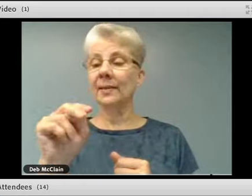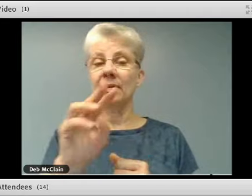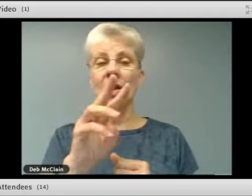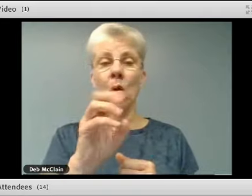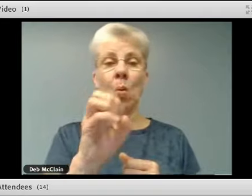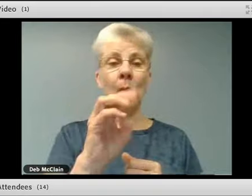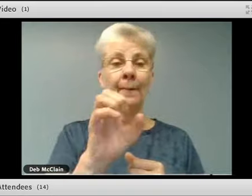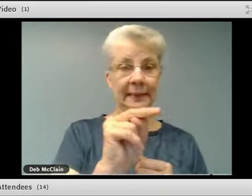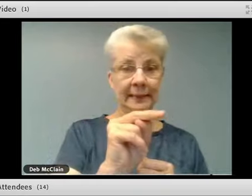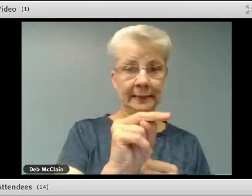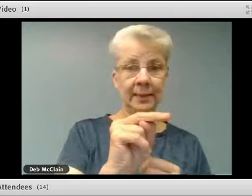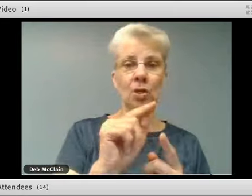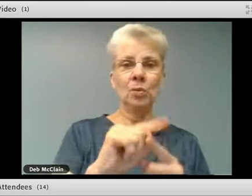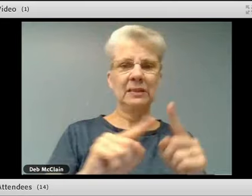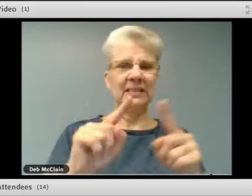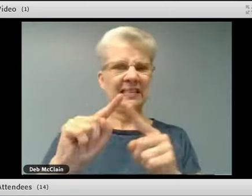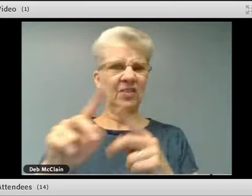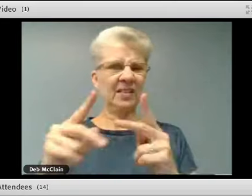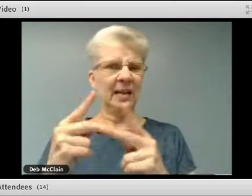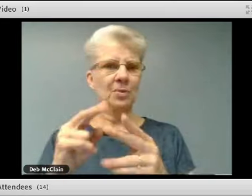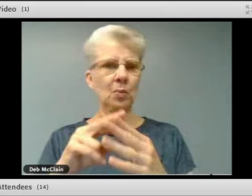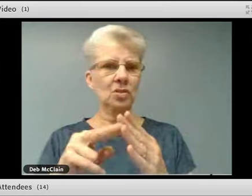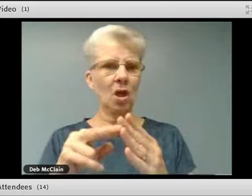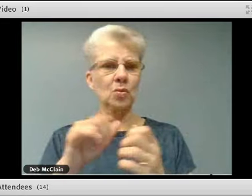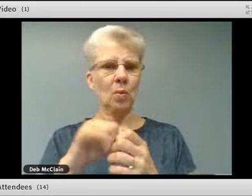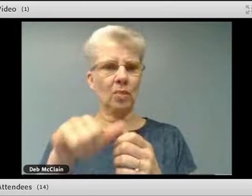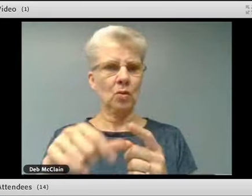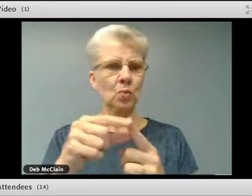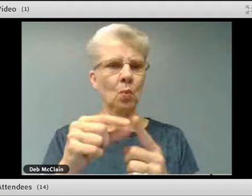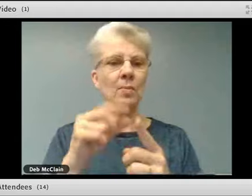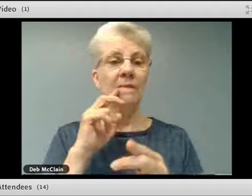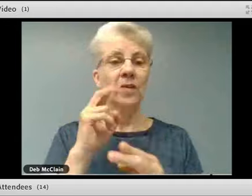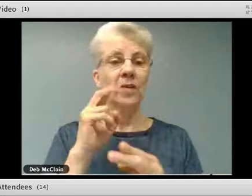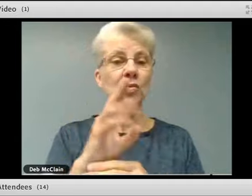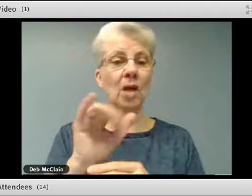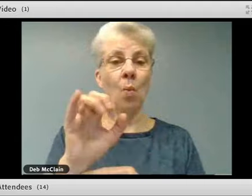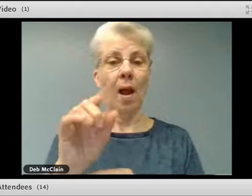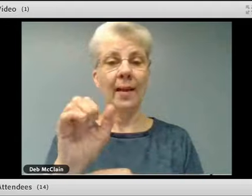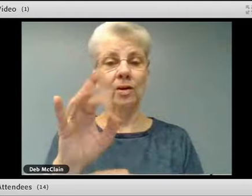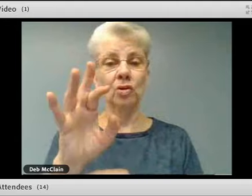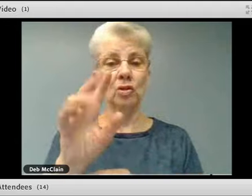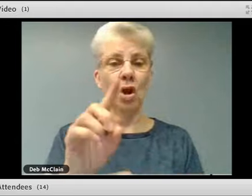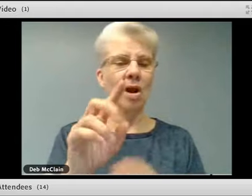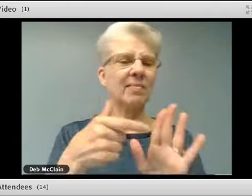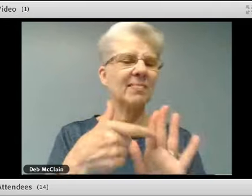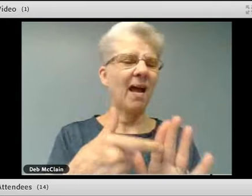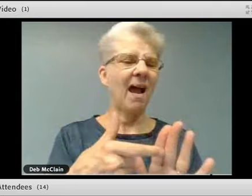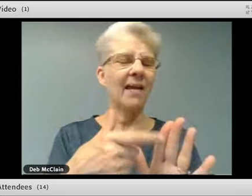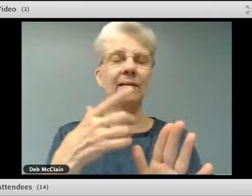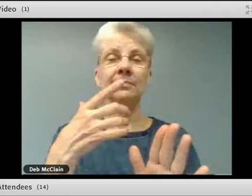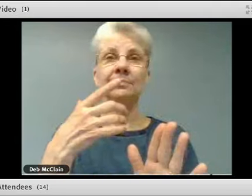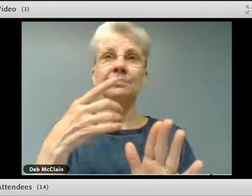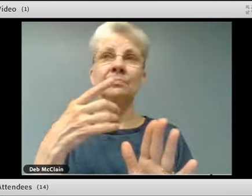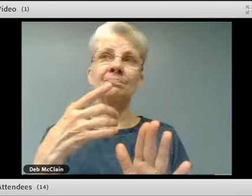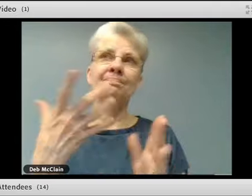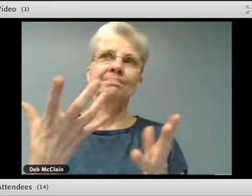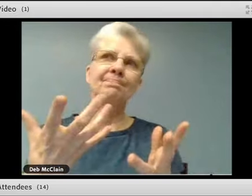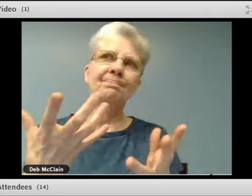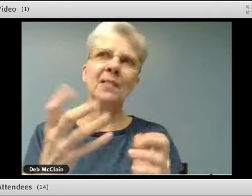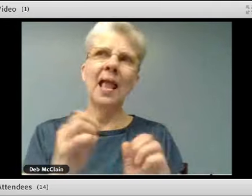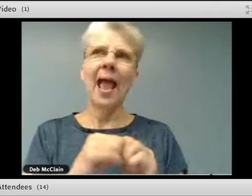get lots of different types of results. So if you use a wildcard in place of the vowel, you will